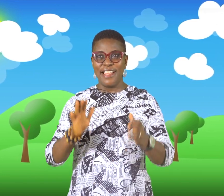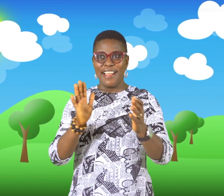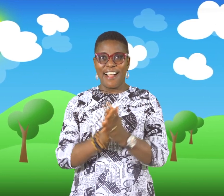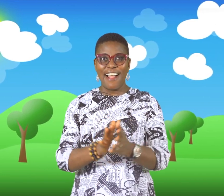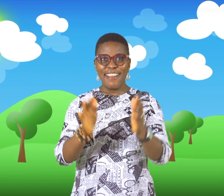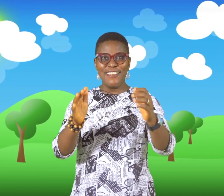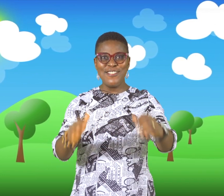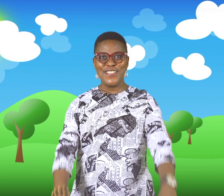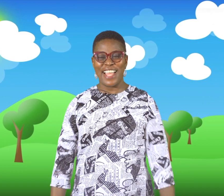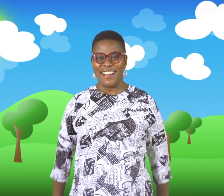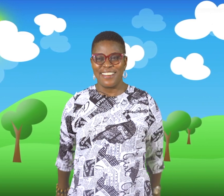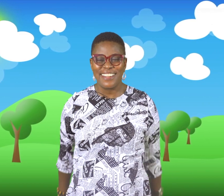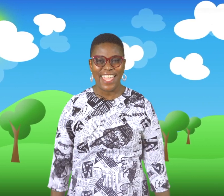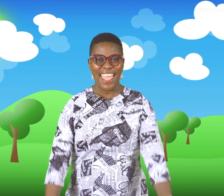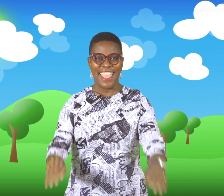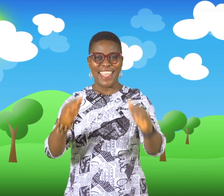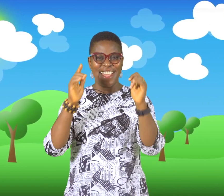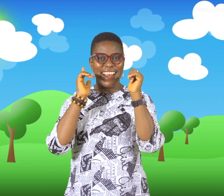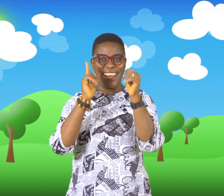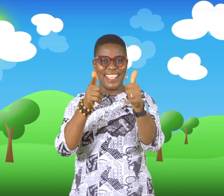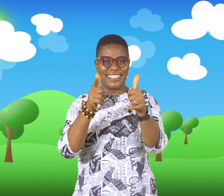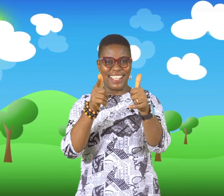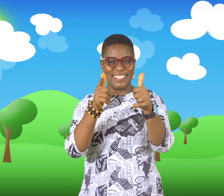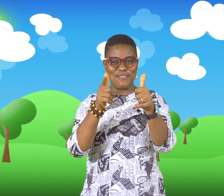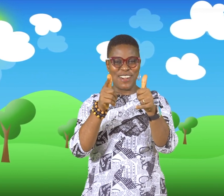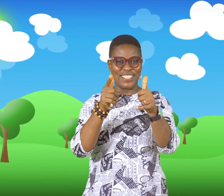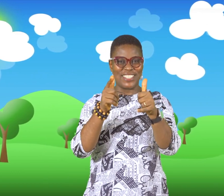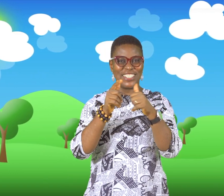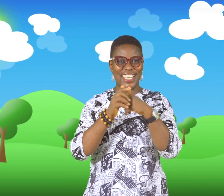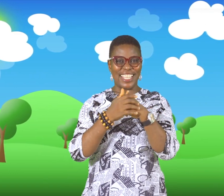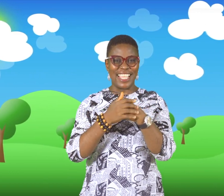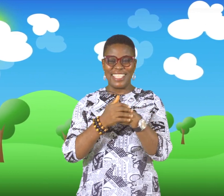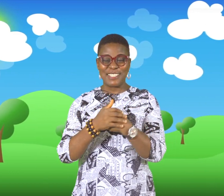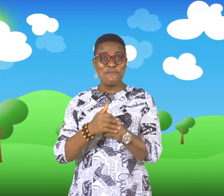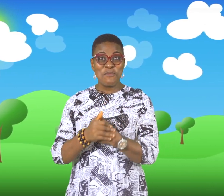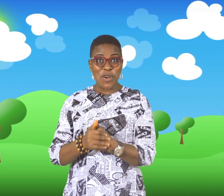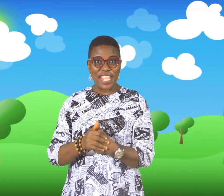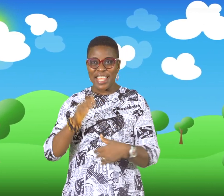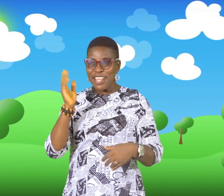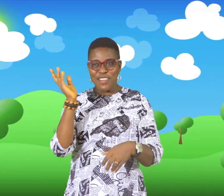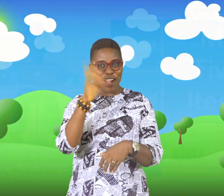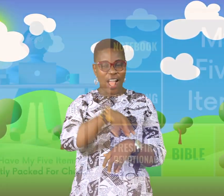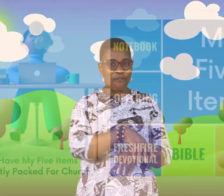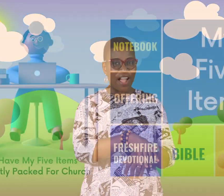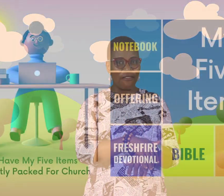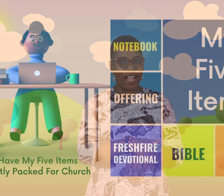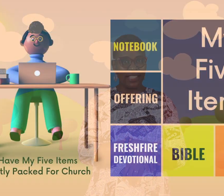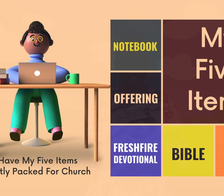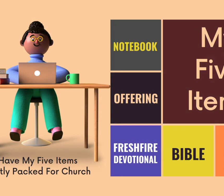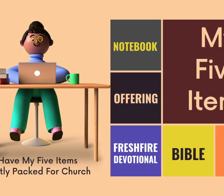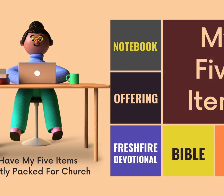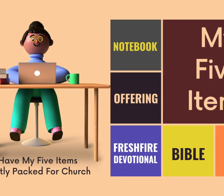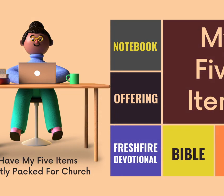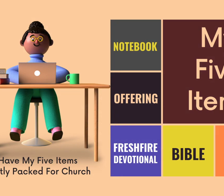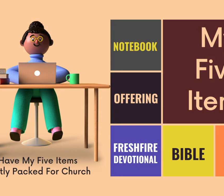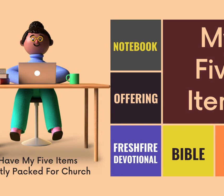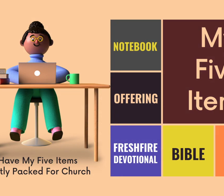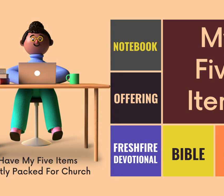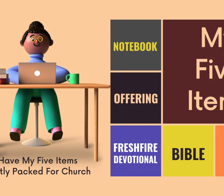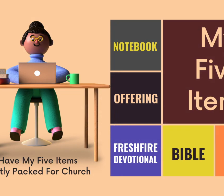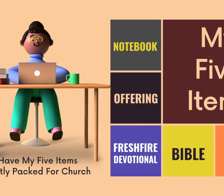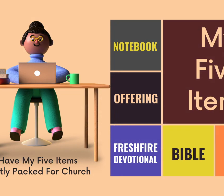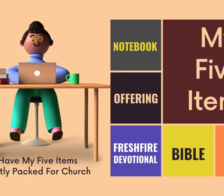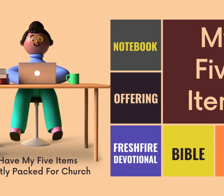Amen. Hallelujah. Okay, let's get the work done again this morning. Our five items: your Bible,